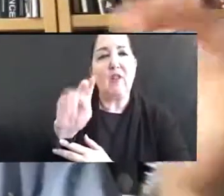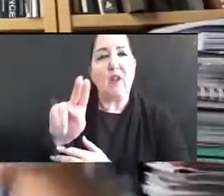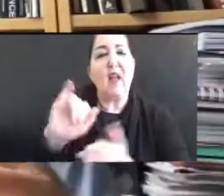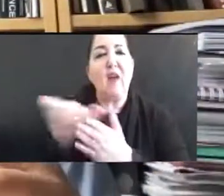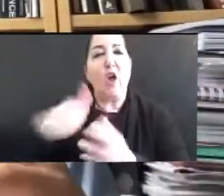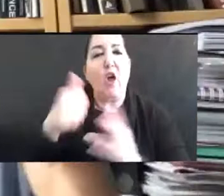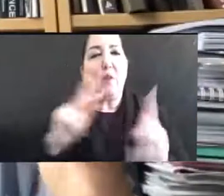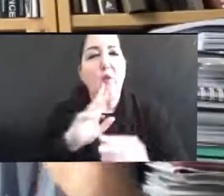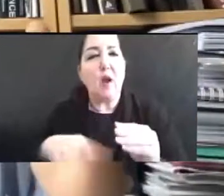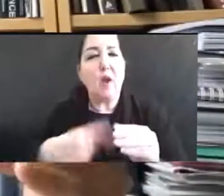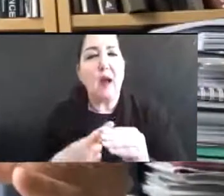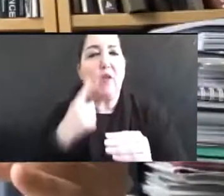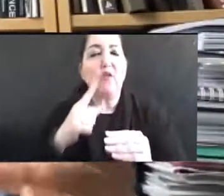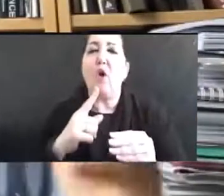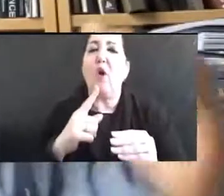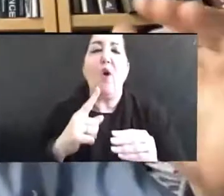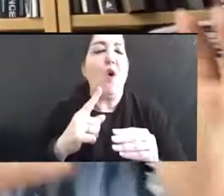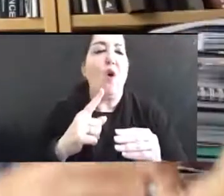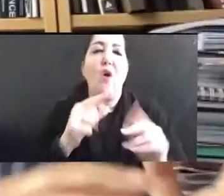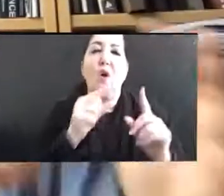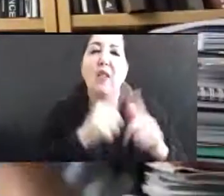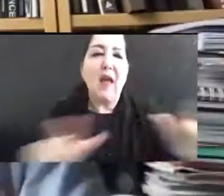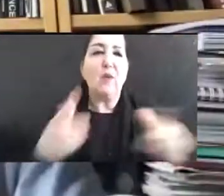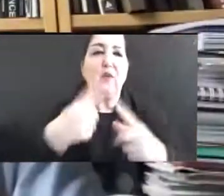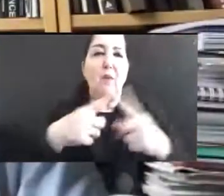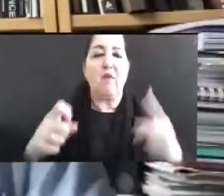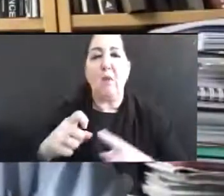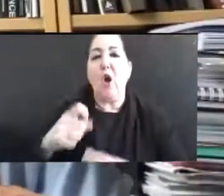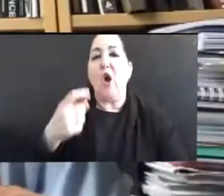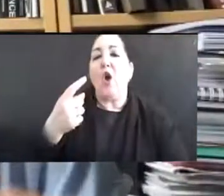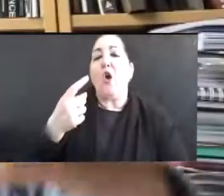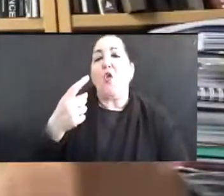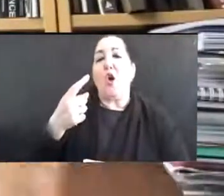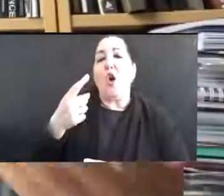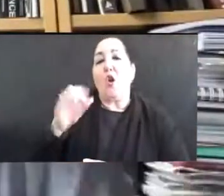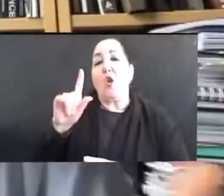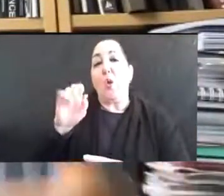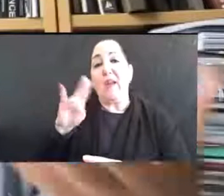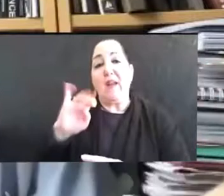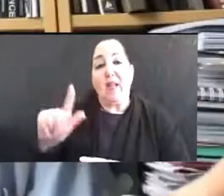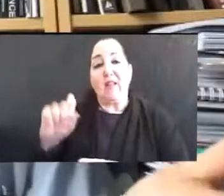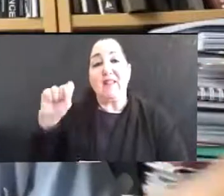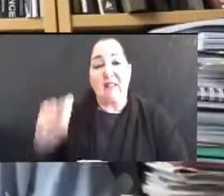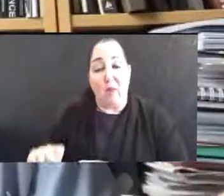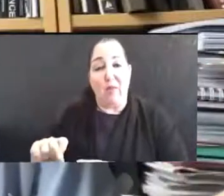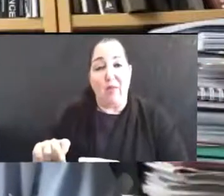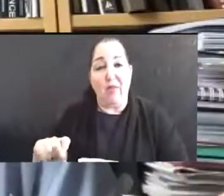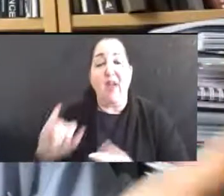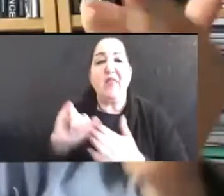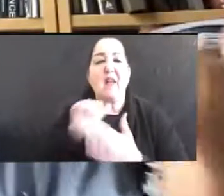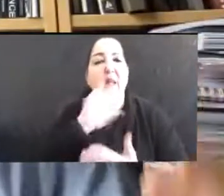world traveling, because it is a vocabulary that, coming from the global south, For example, coloniality is not a Western